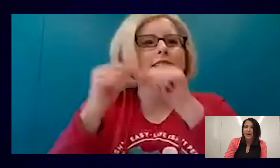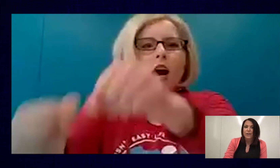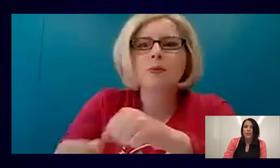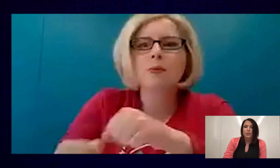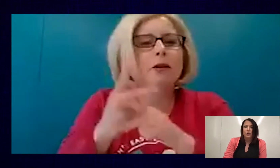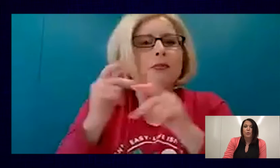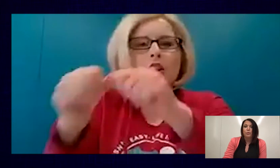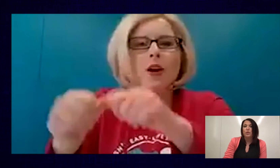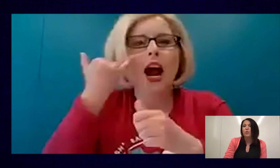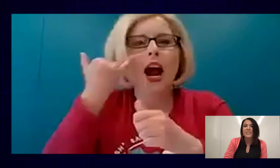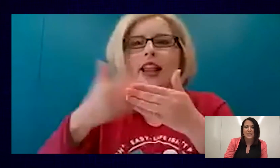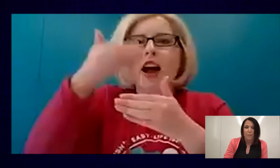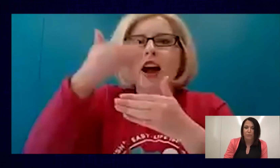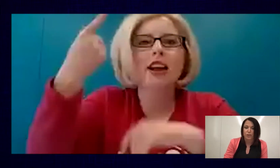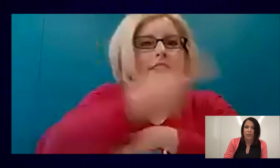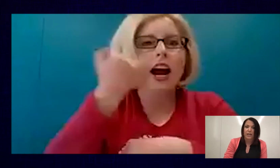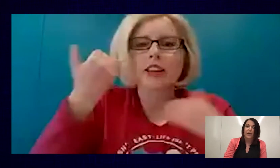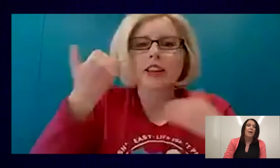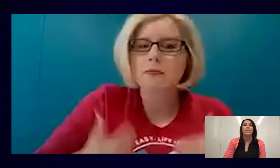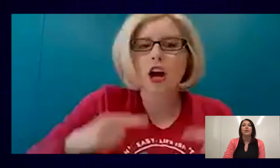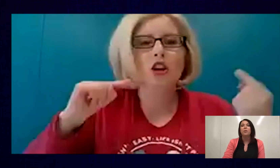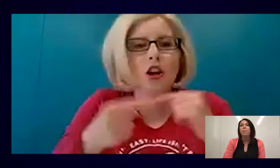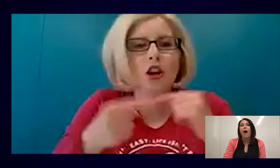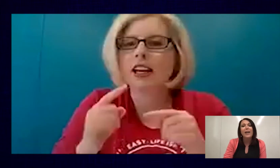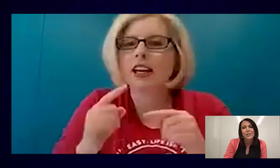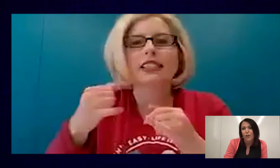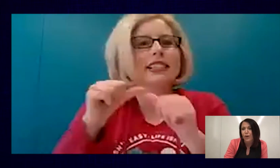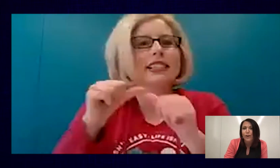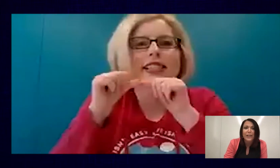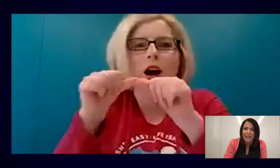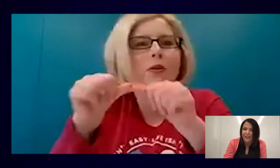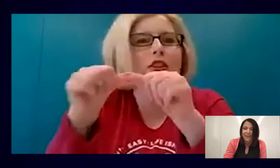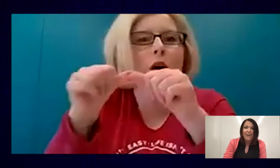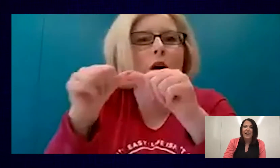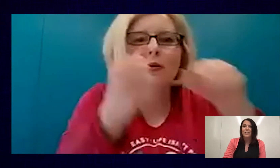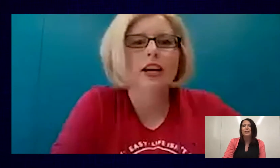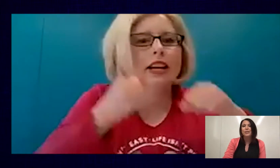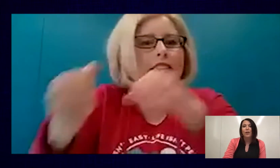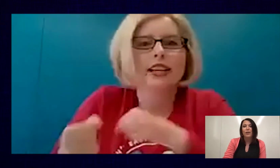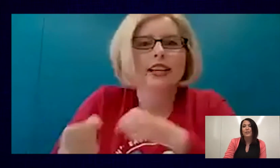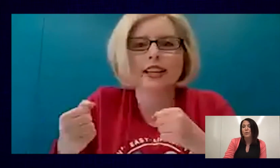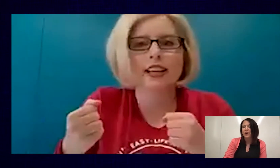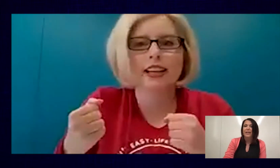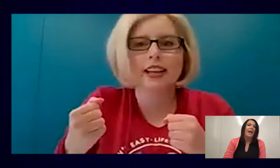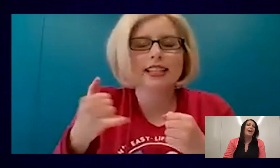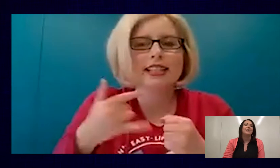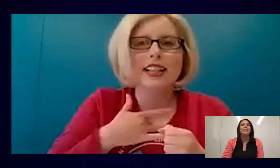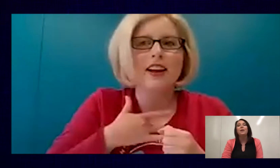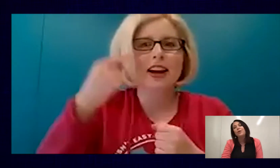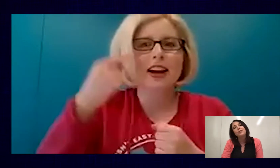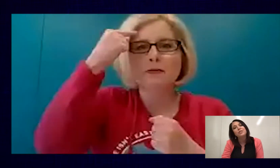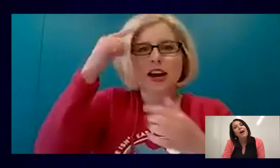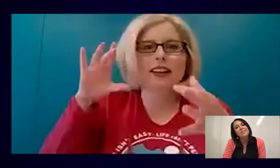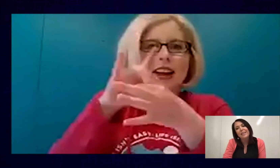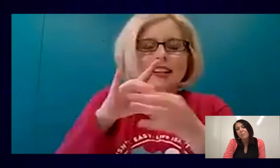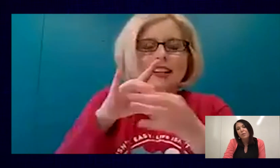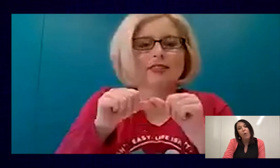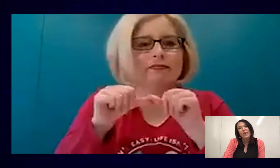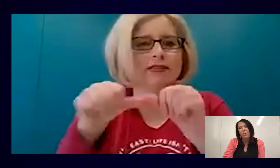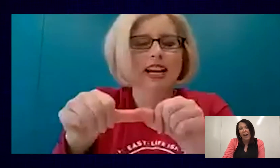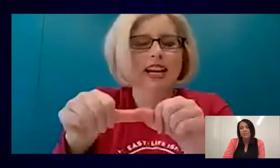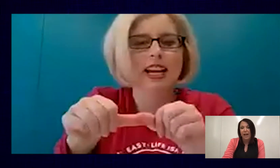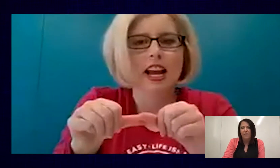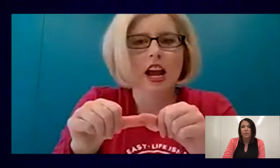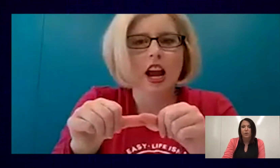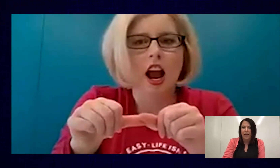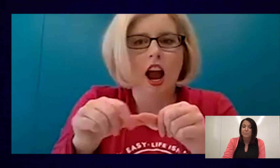required to do this type of journey. I mean, your body's hurting and you still are enduring, and you still have to keep going,